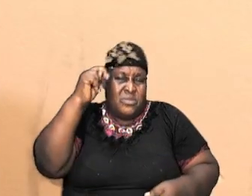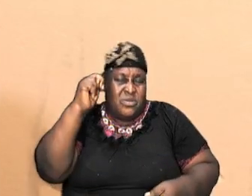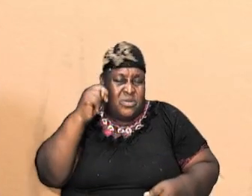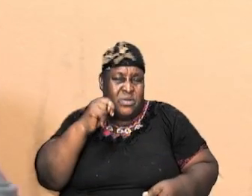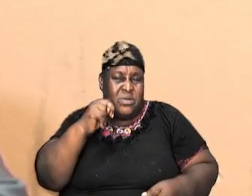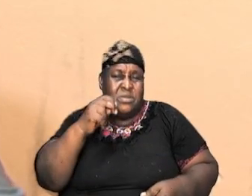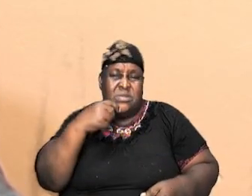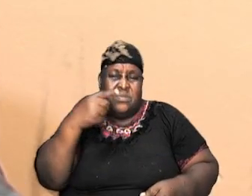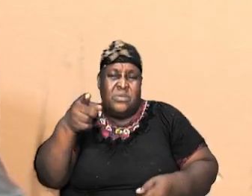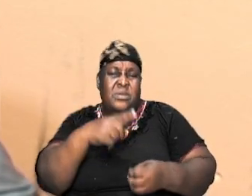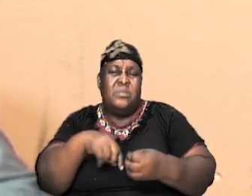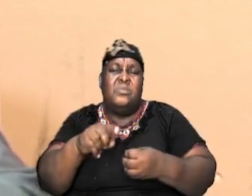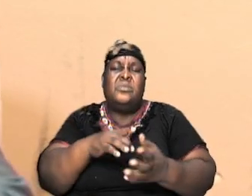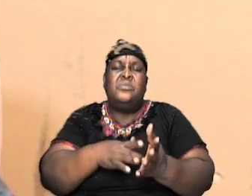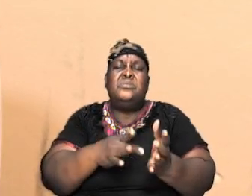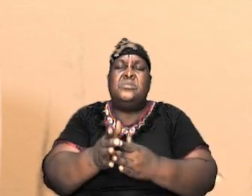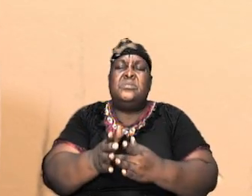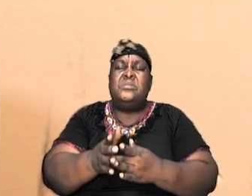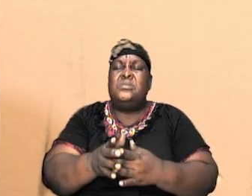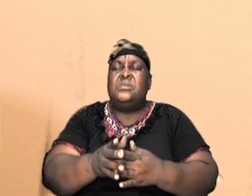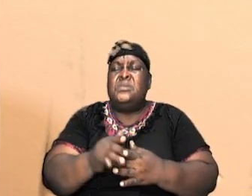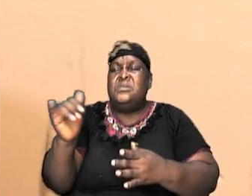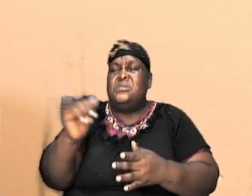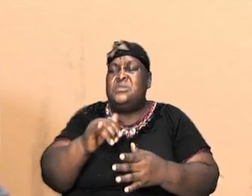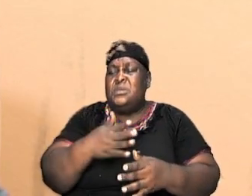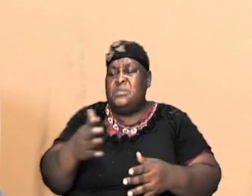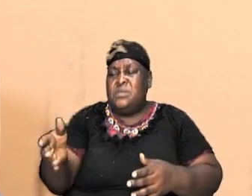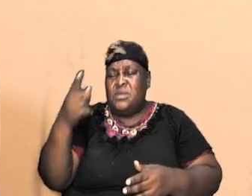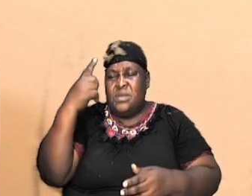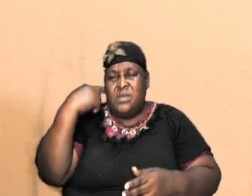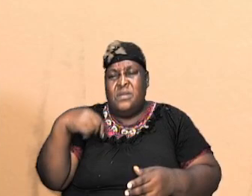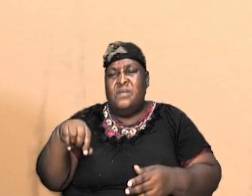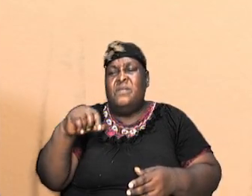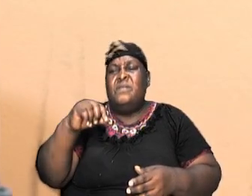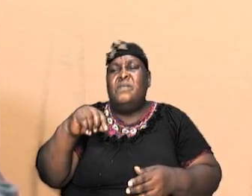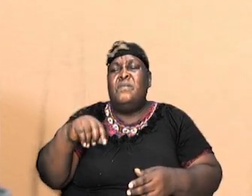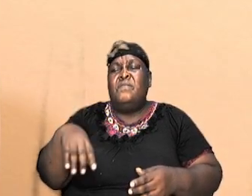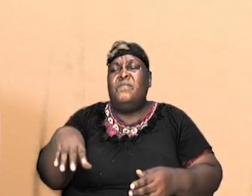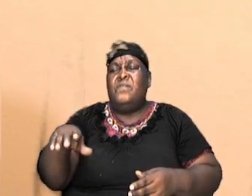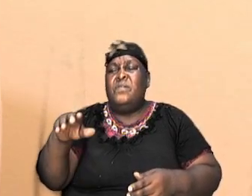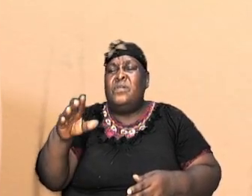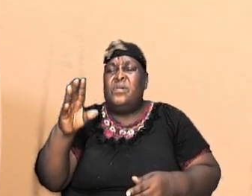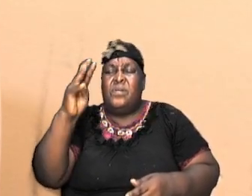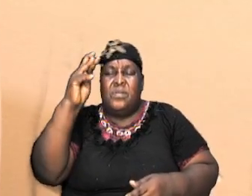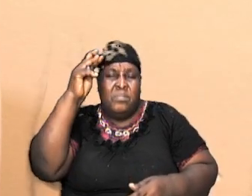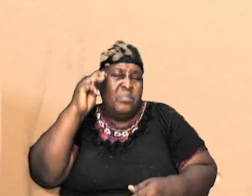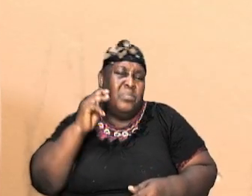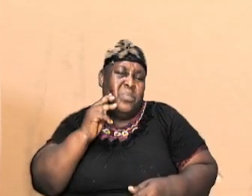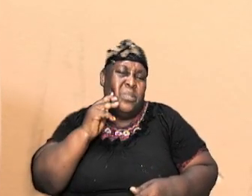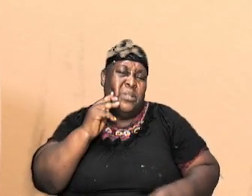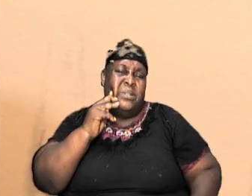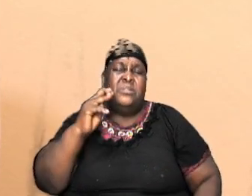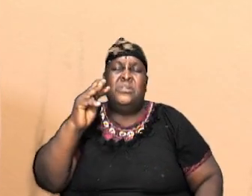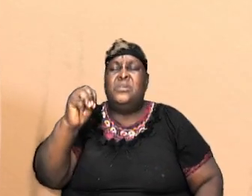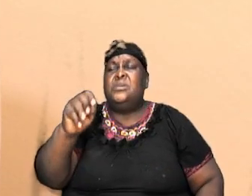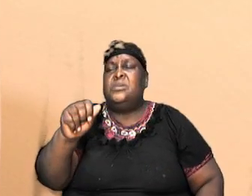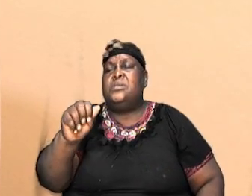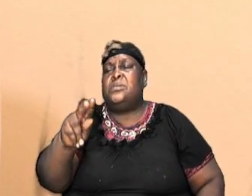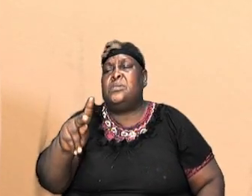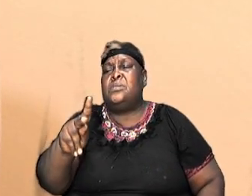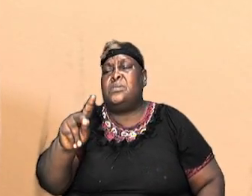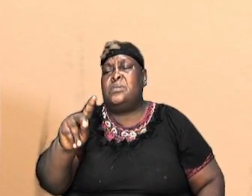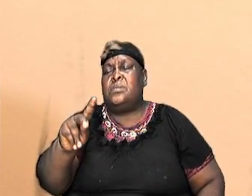Mark. And then when you put it all together, we get a more fulsome